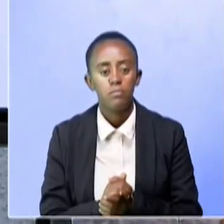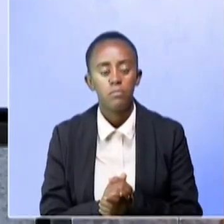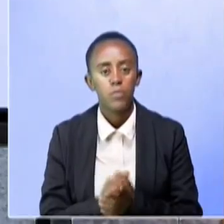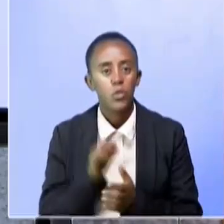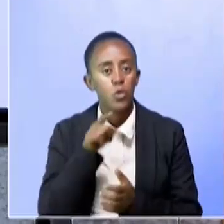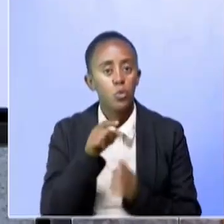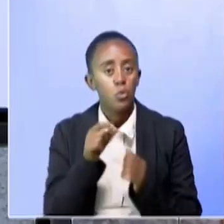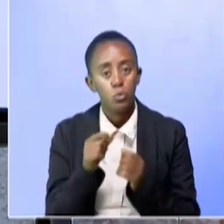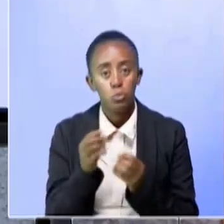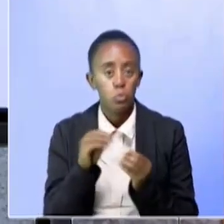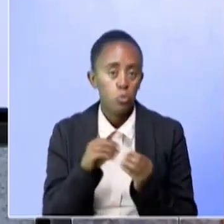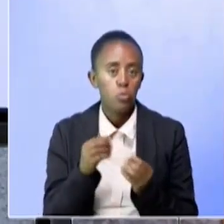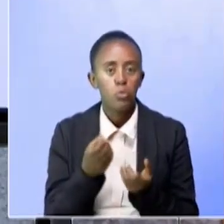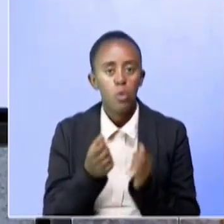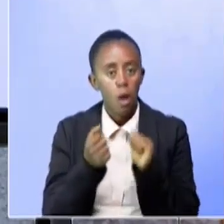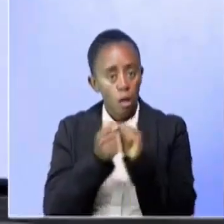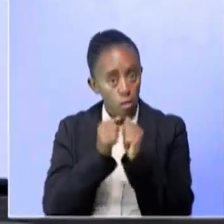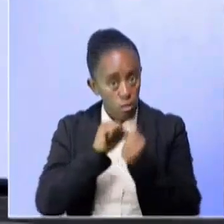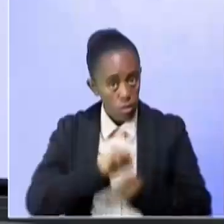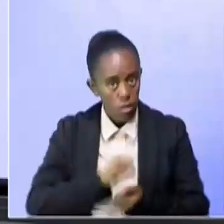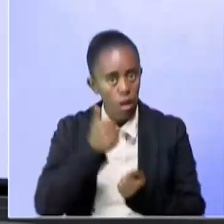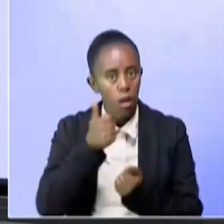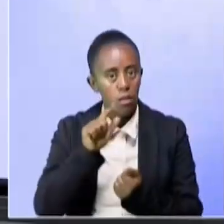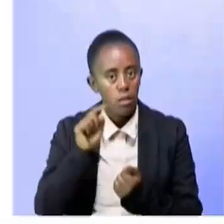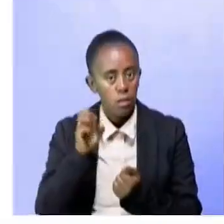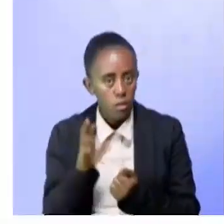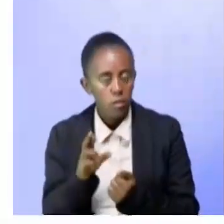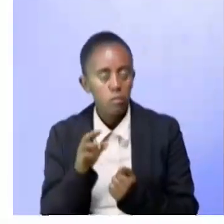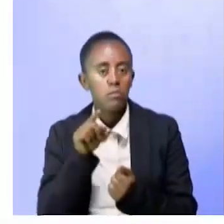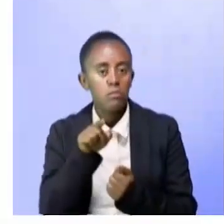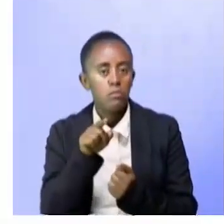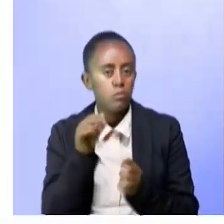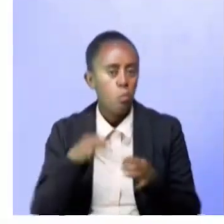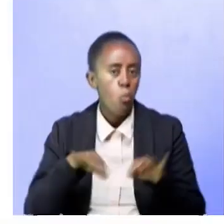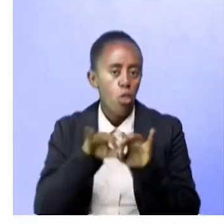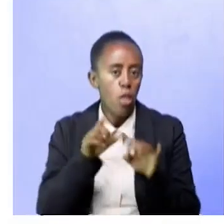You can alter the brightness of your computer. Why? It's important. That's why, because,